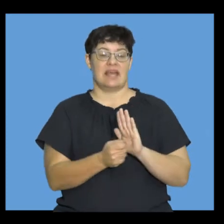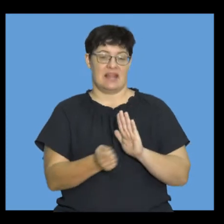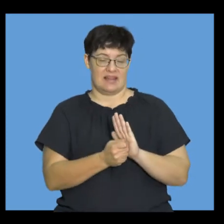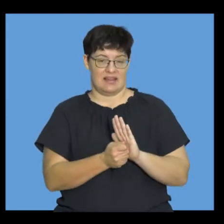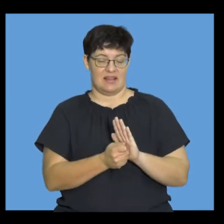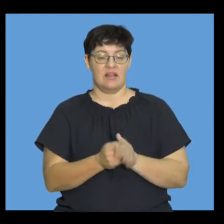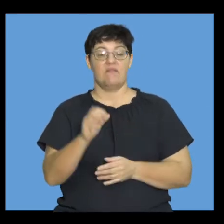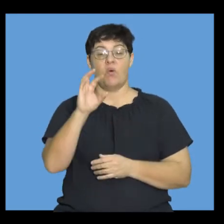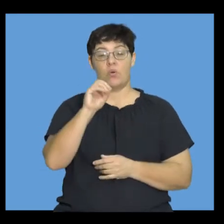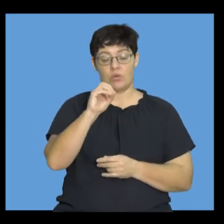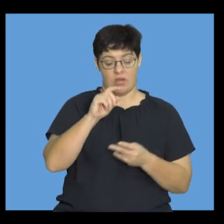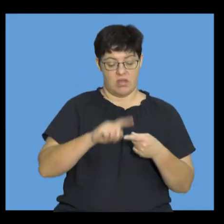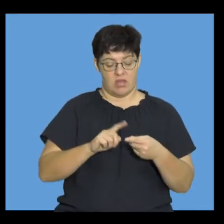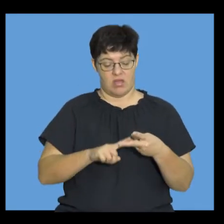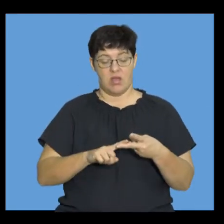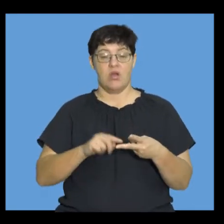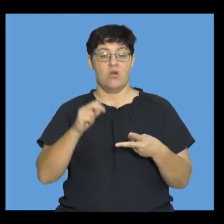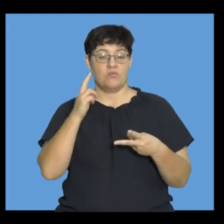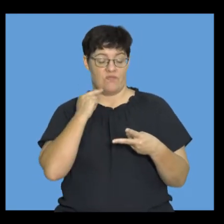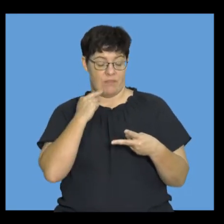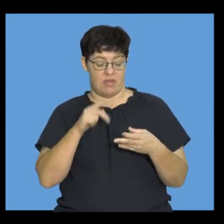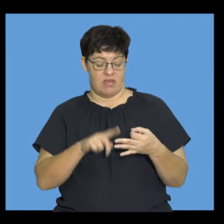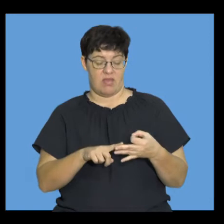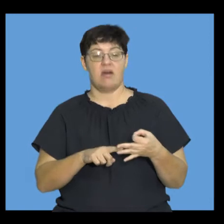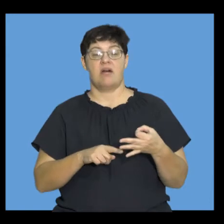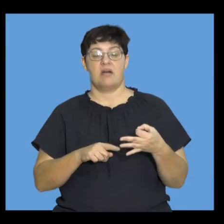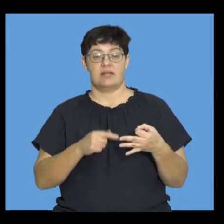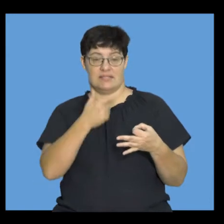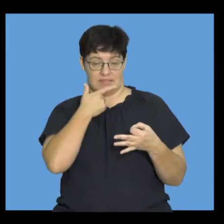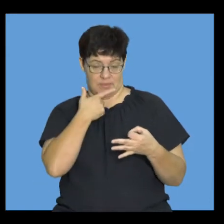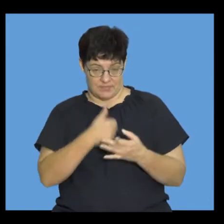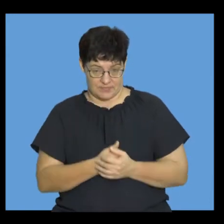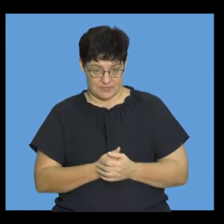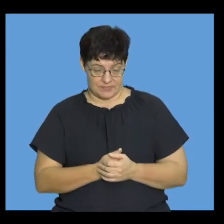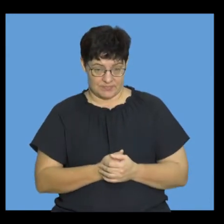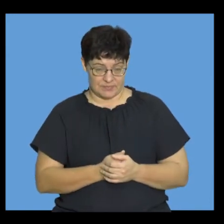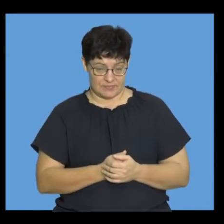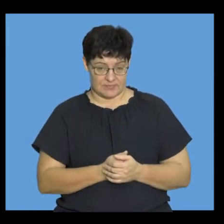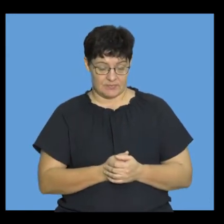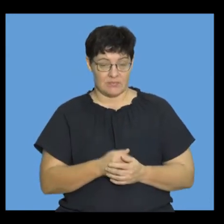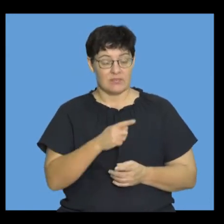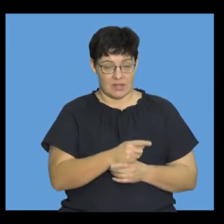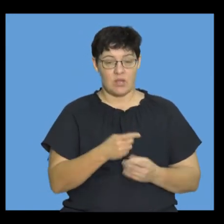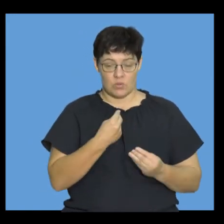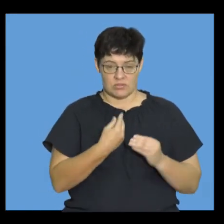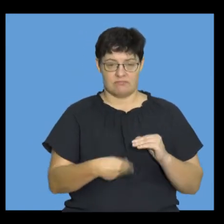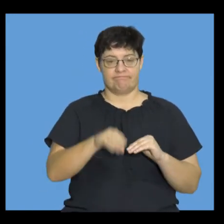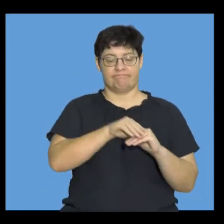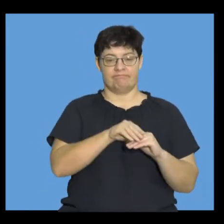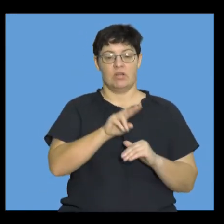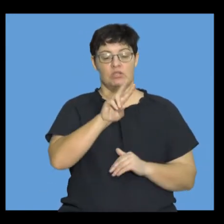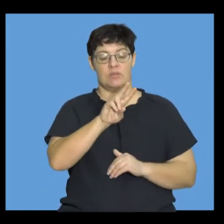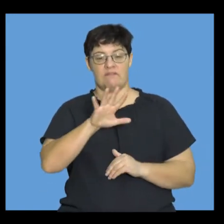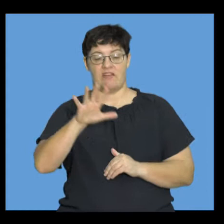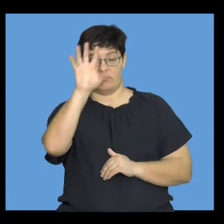for October, November, and December, right? We are also told that the firm uses a markup of